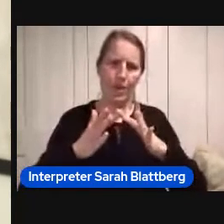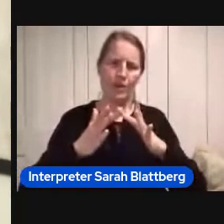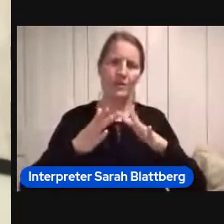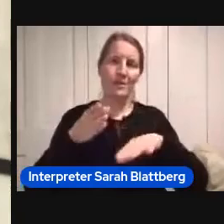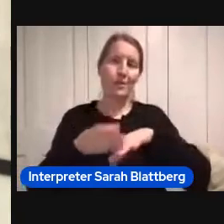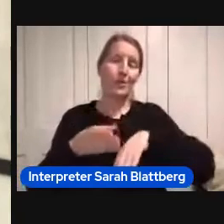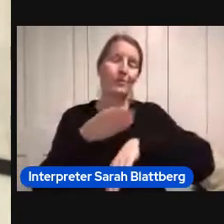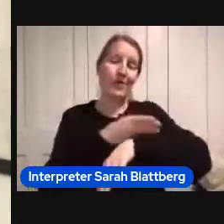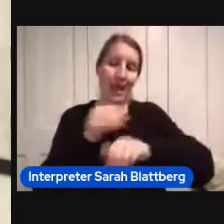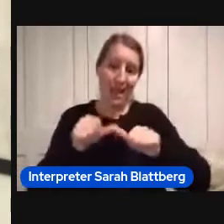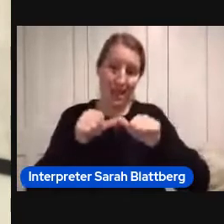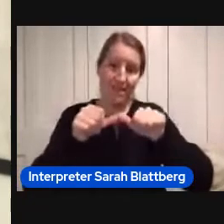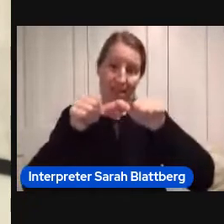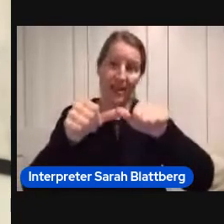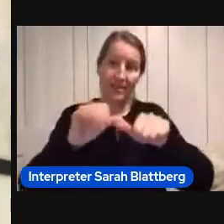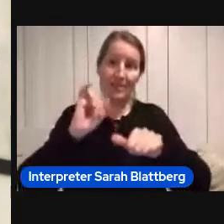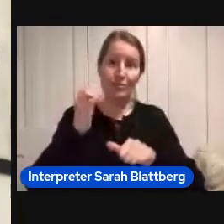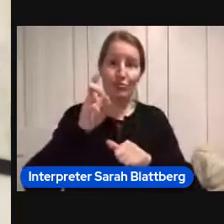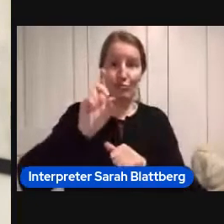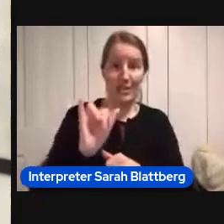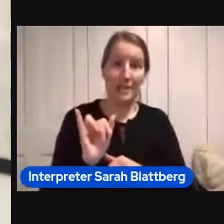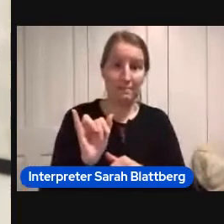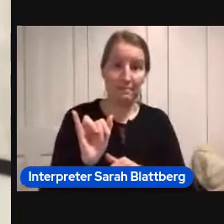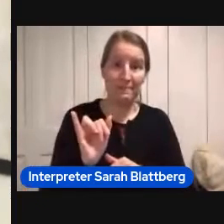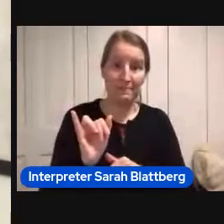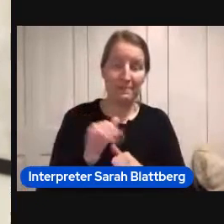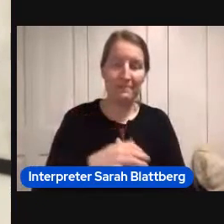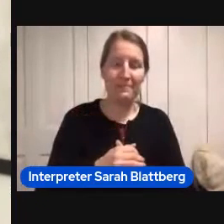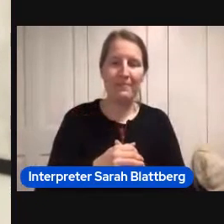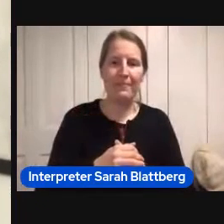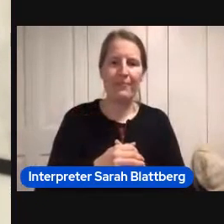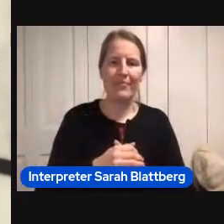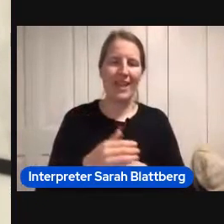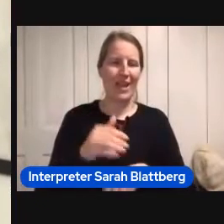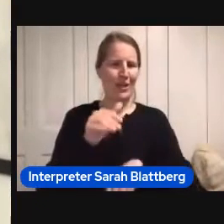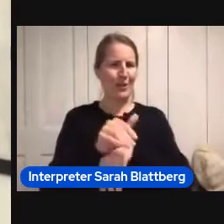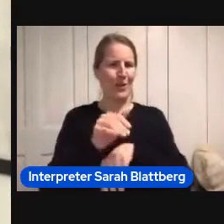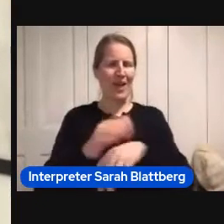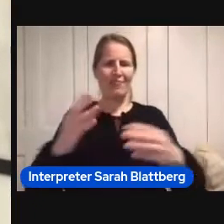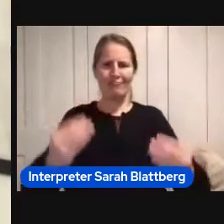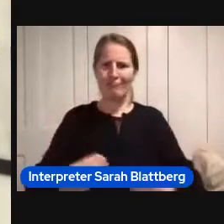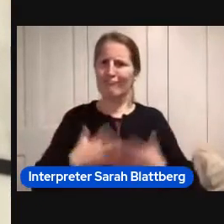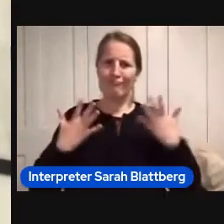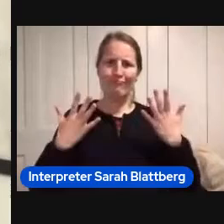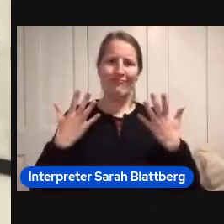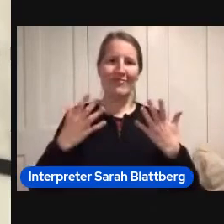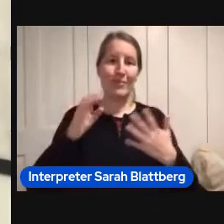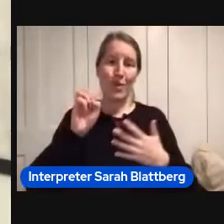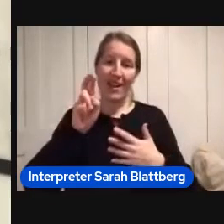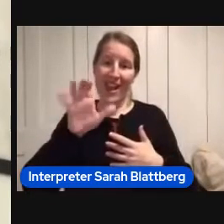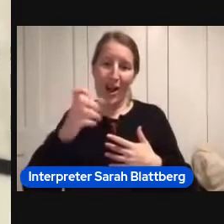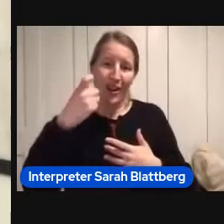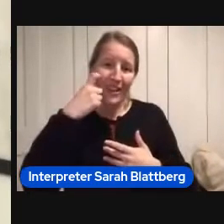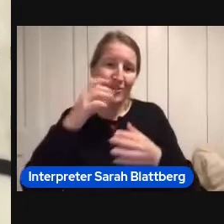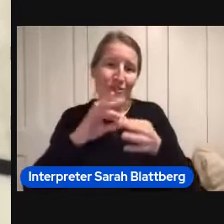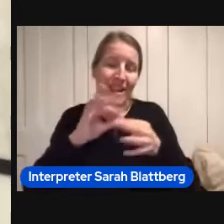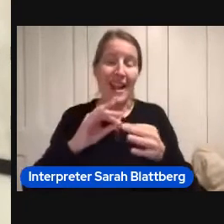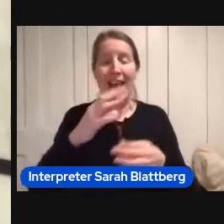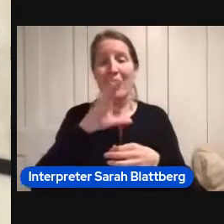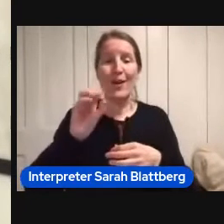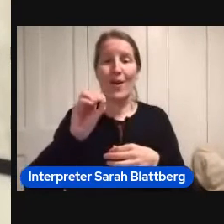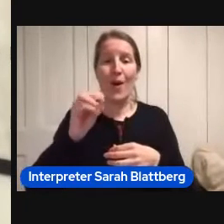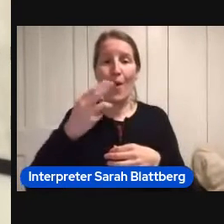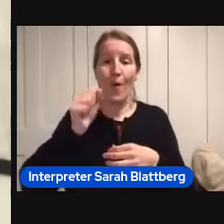equity, diversity, and inclusion. And what an inspiring evening, just echoing what Eric shared and what our hosts have been sharing and